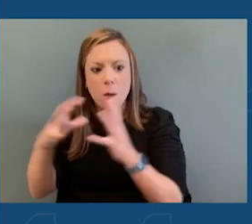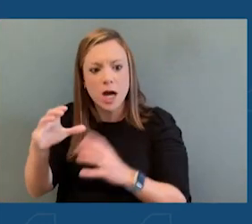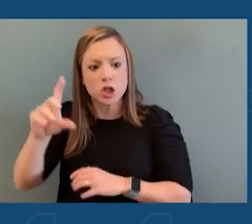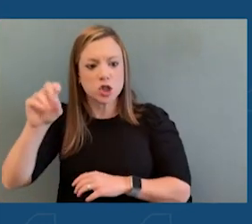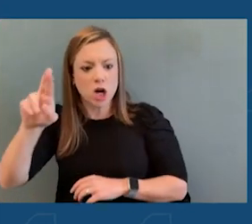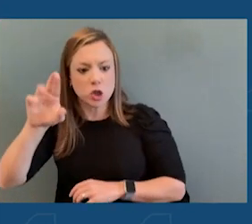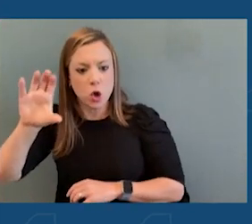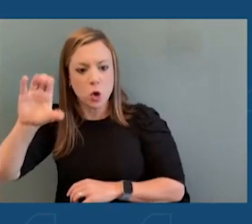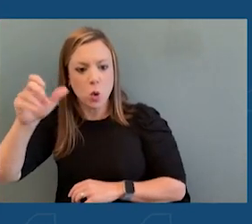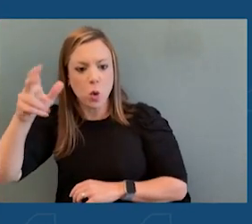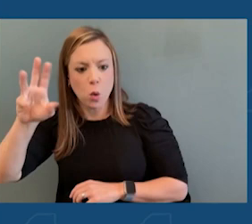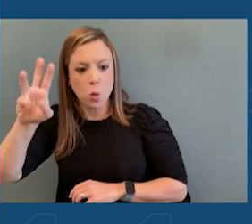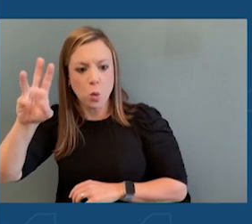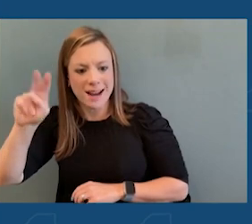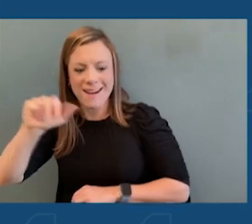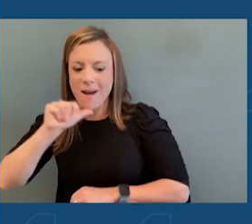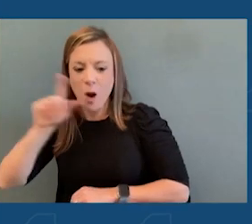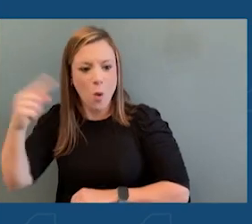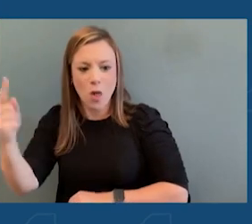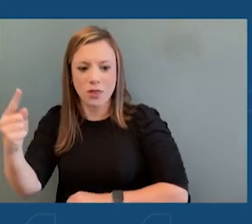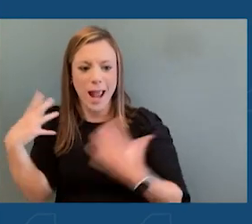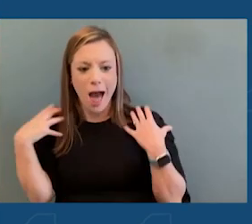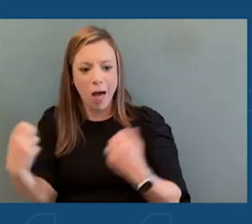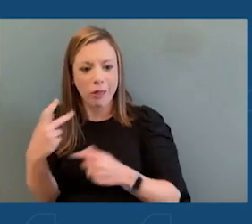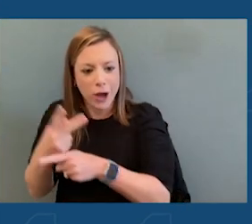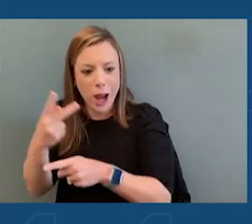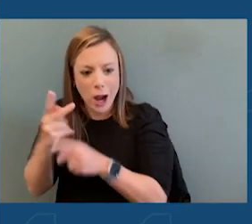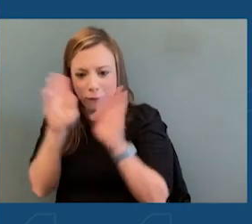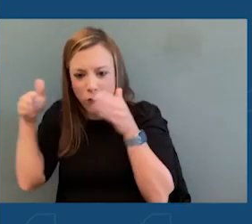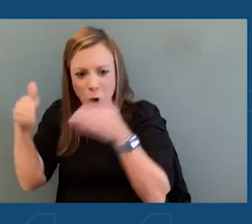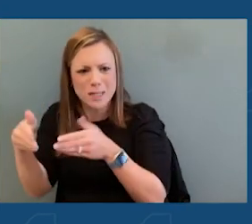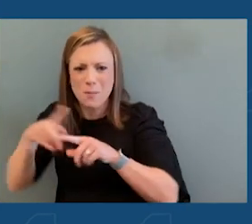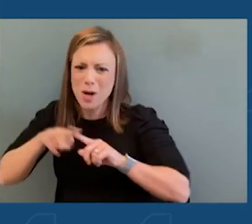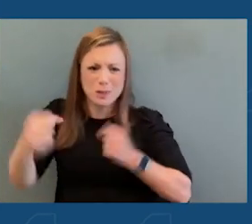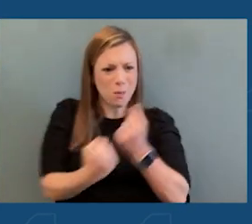but for supporting this community. How about an applause for NYP?